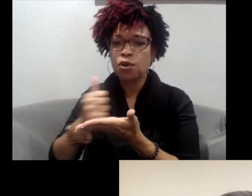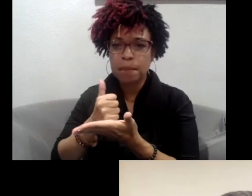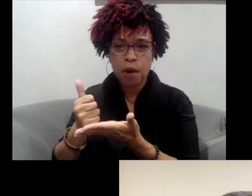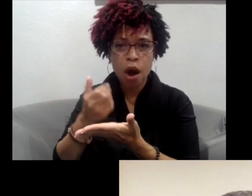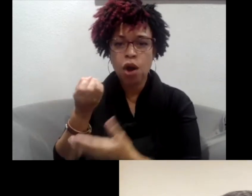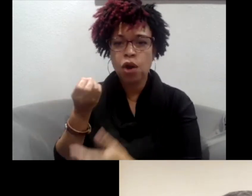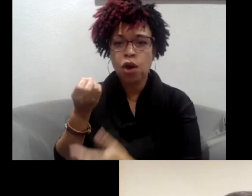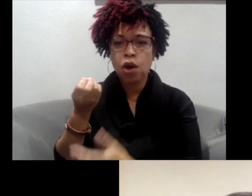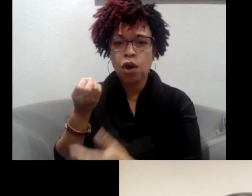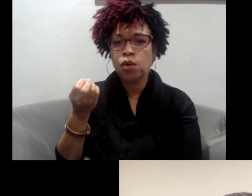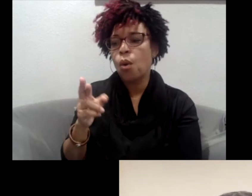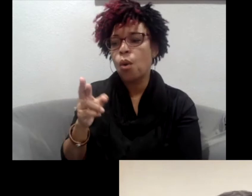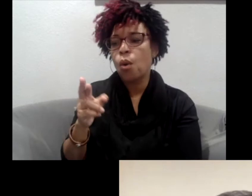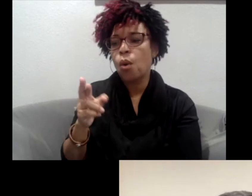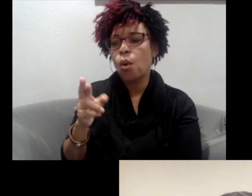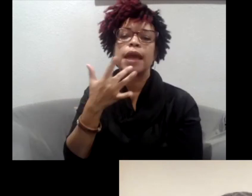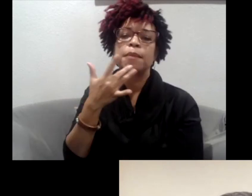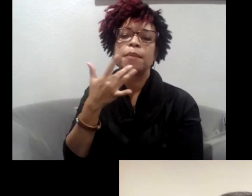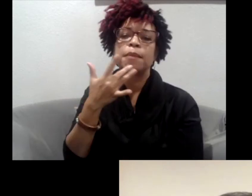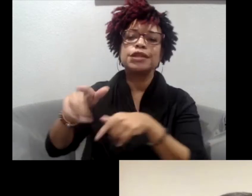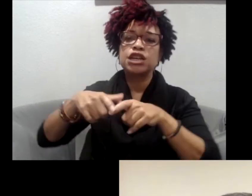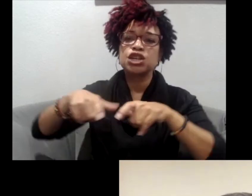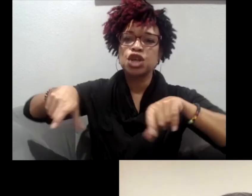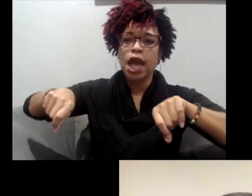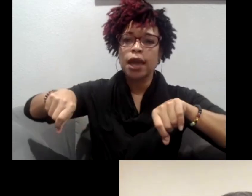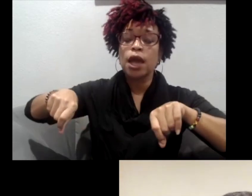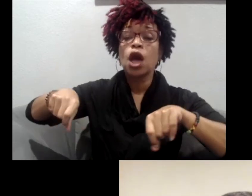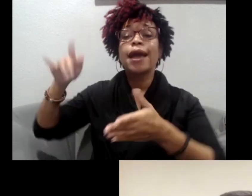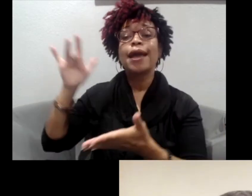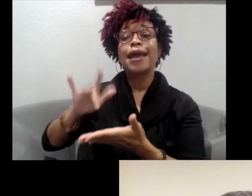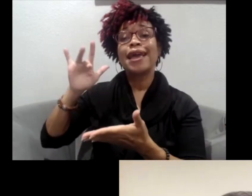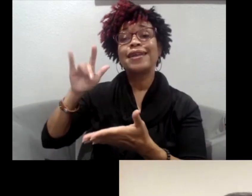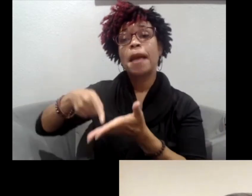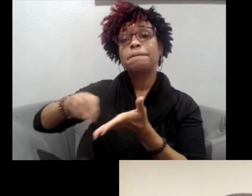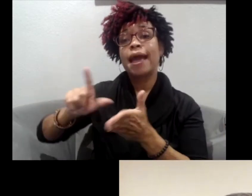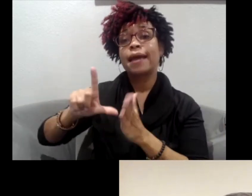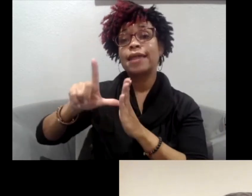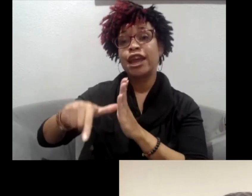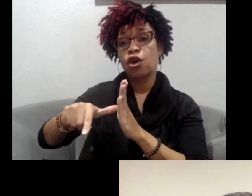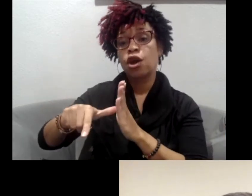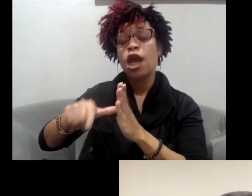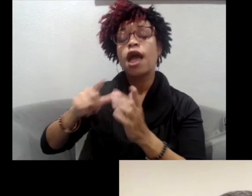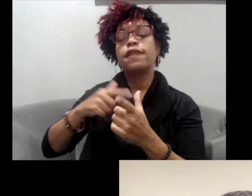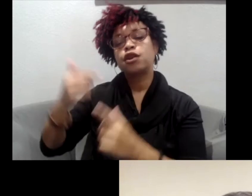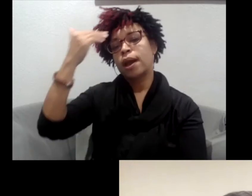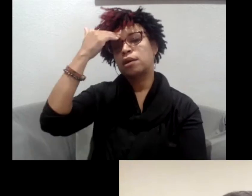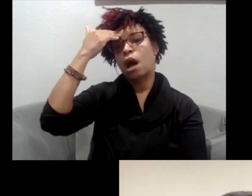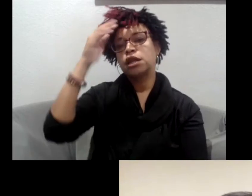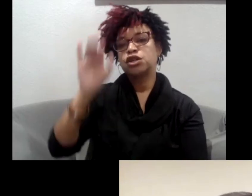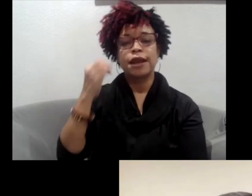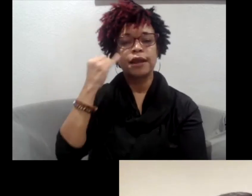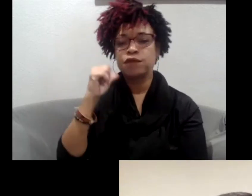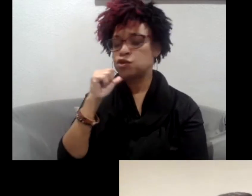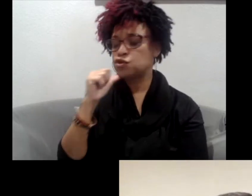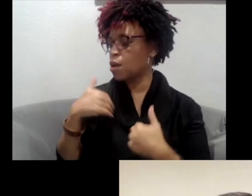say you prefer to mail a check, you click pay later. And then at that point, you're acknowledging that if you do not have your payment